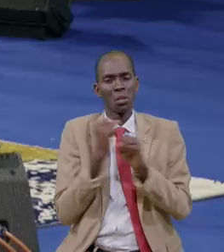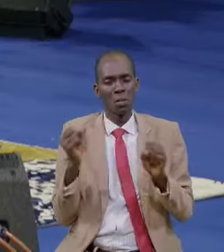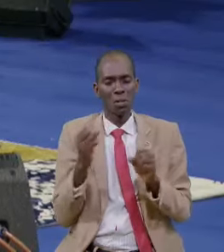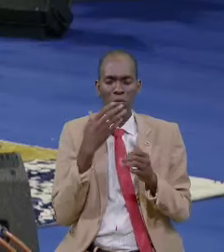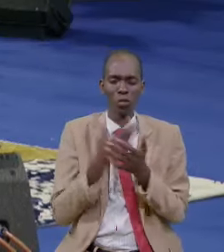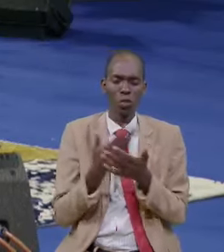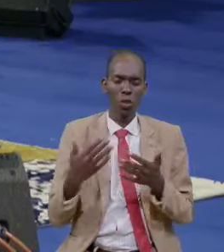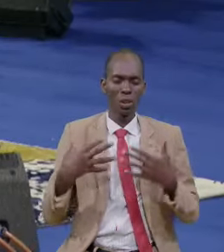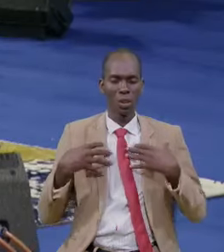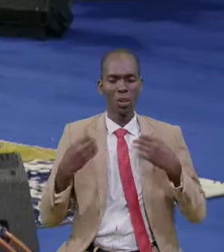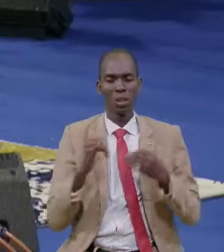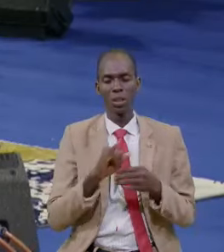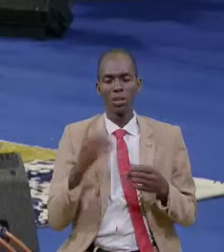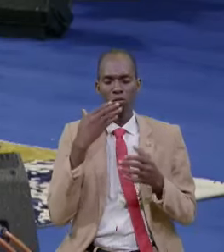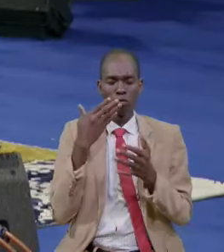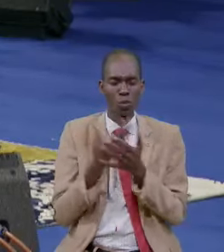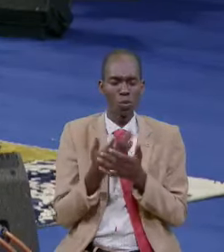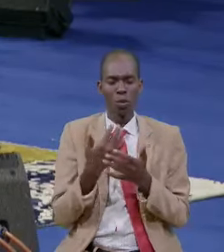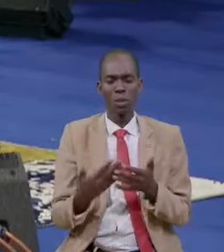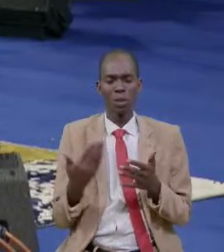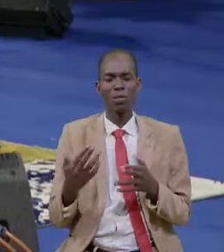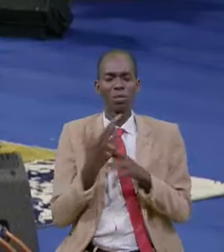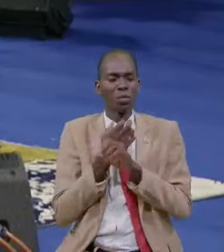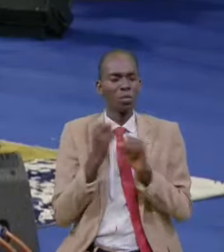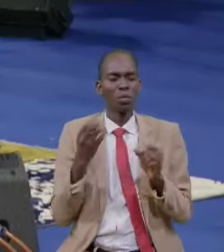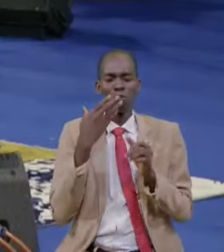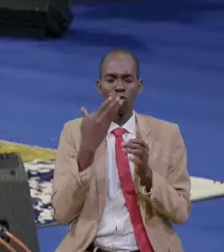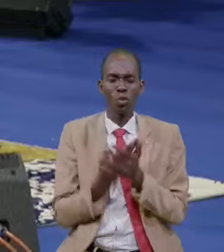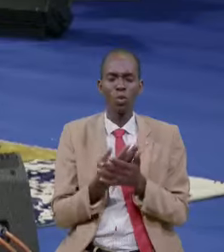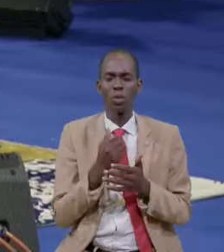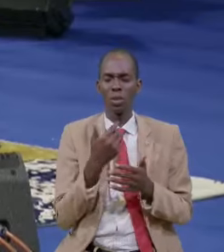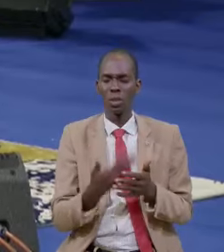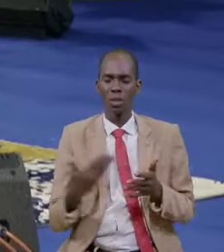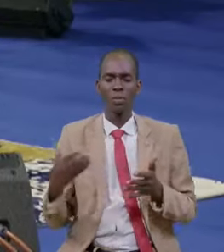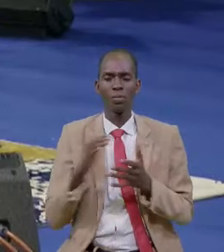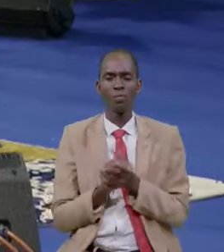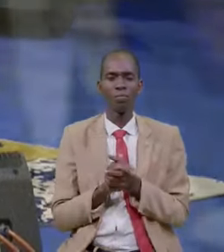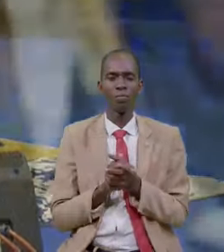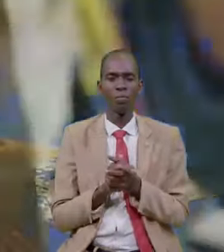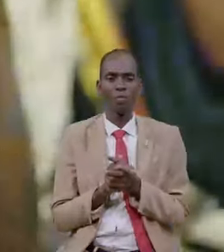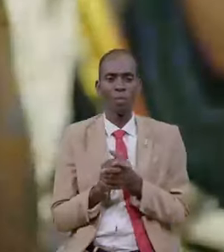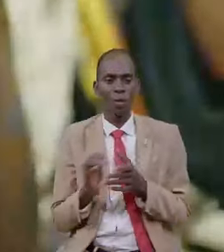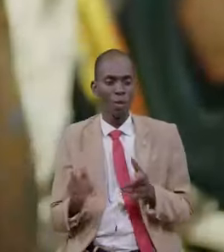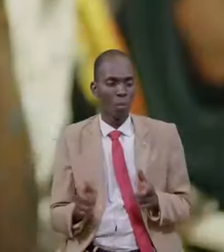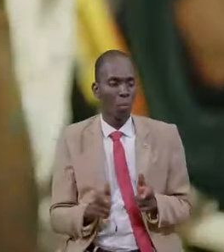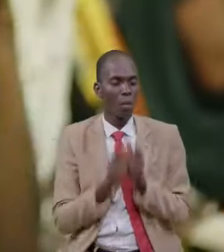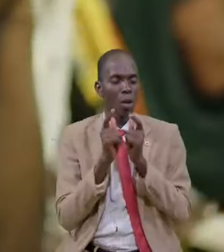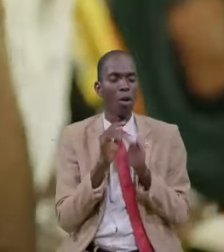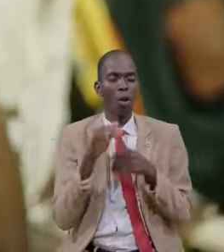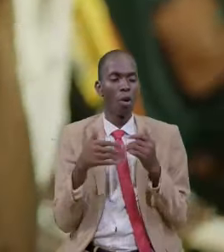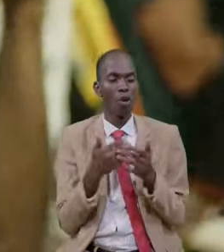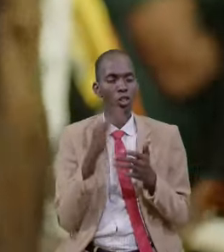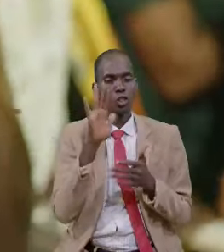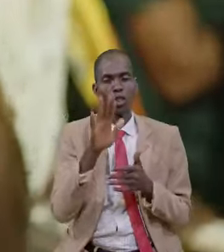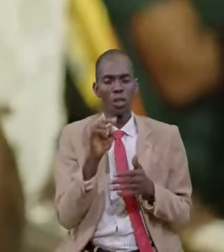thing. Deliverance, that's a good thing. Freedom, that is a good thing. Meeting all your needs, providing for